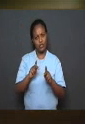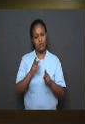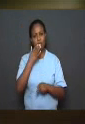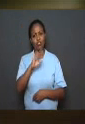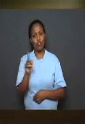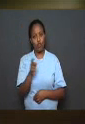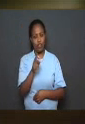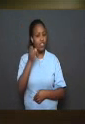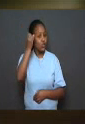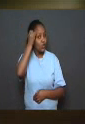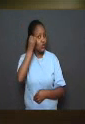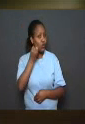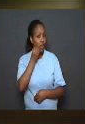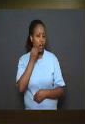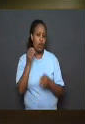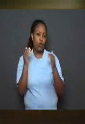gender inequality.